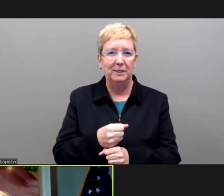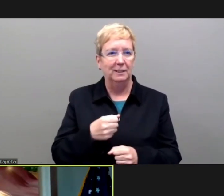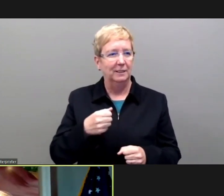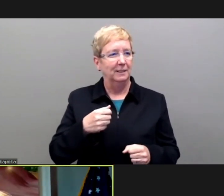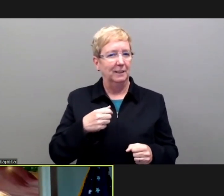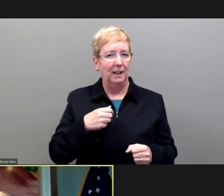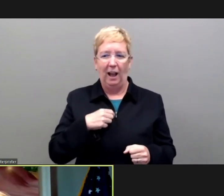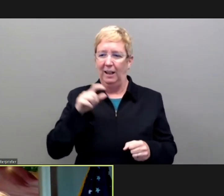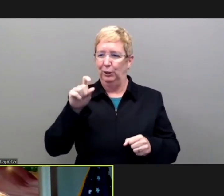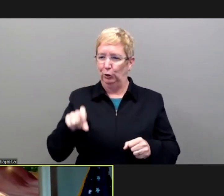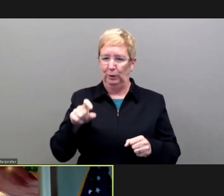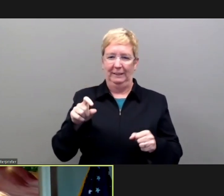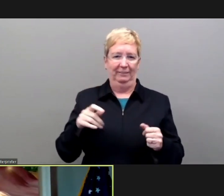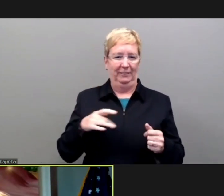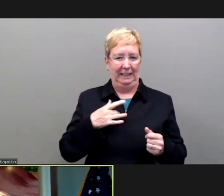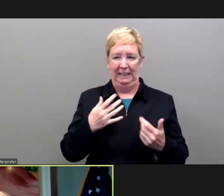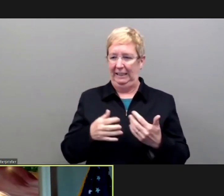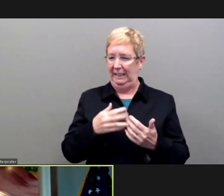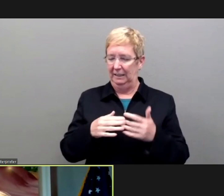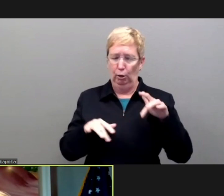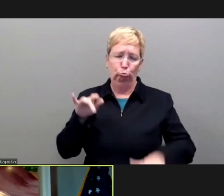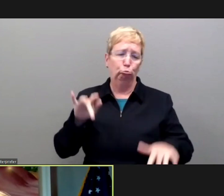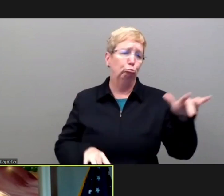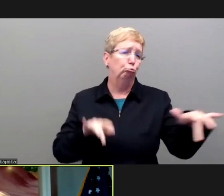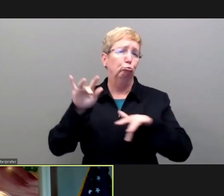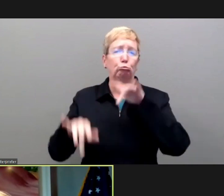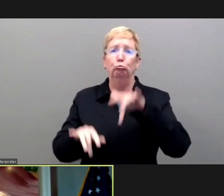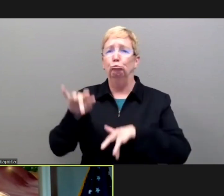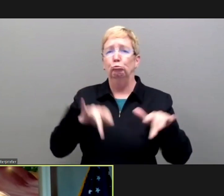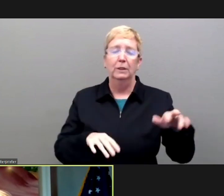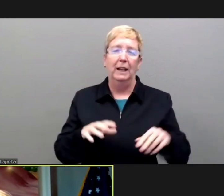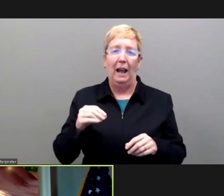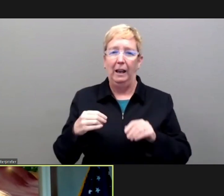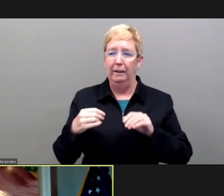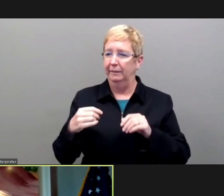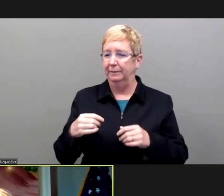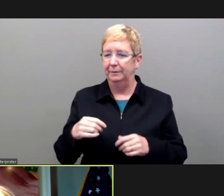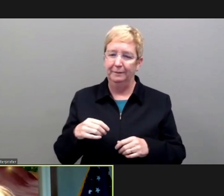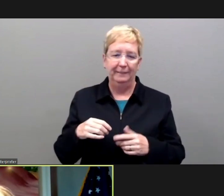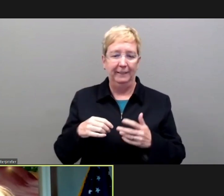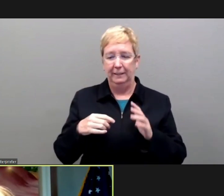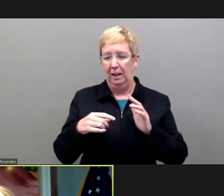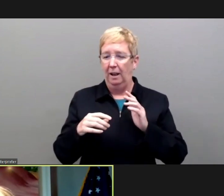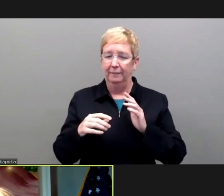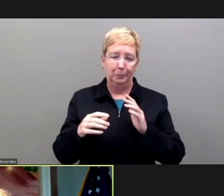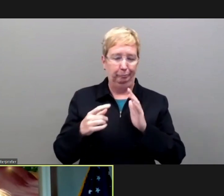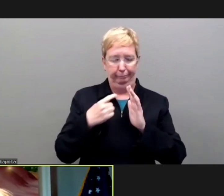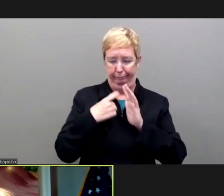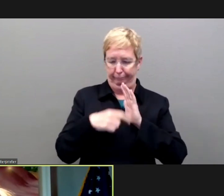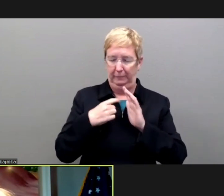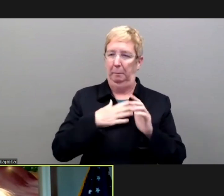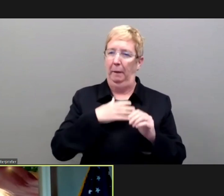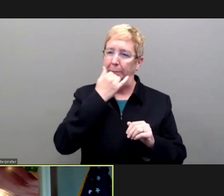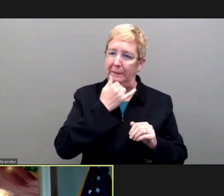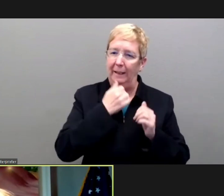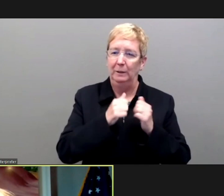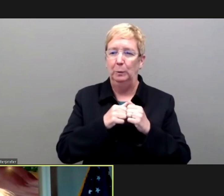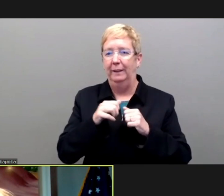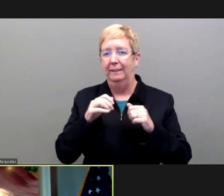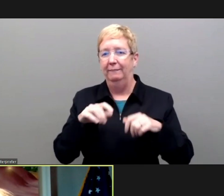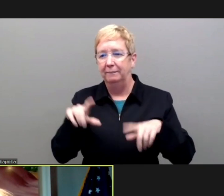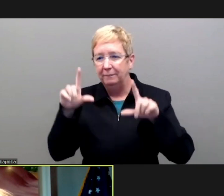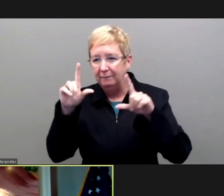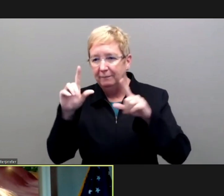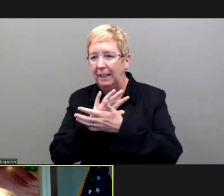sort of synchronized so that they could auto correct muting and videoing. But we are now